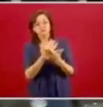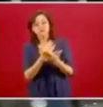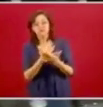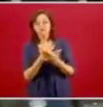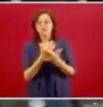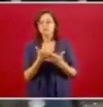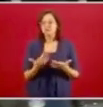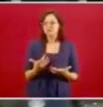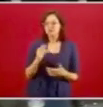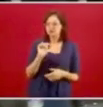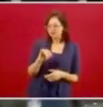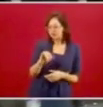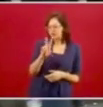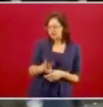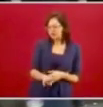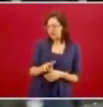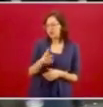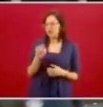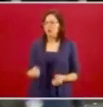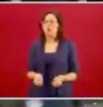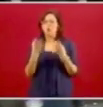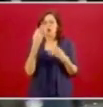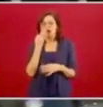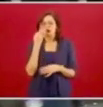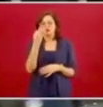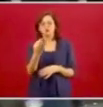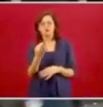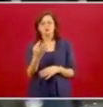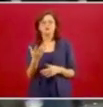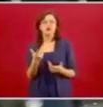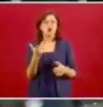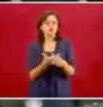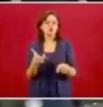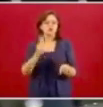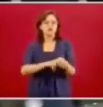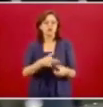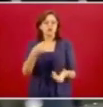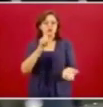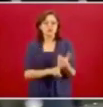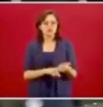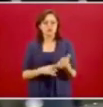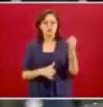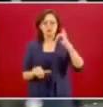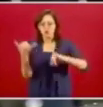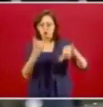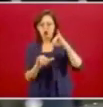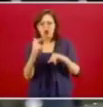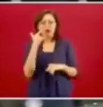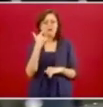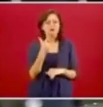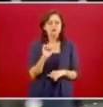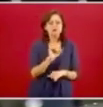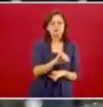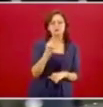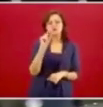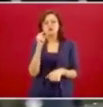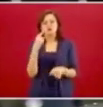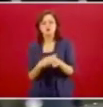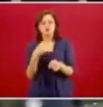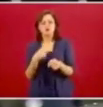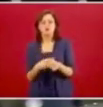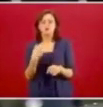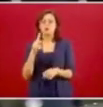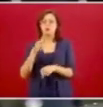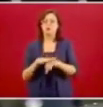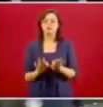everyone that is inside the hospital La Raza. And we've seen that the tests have been